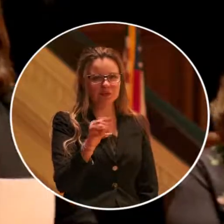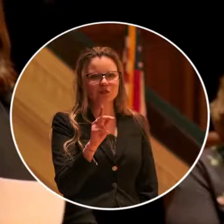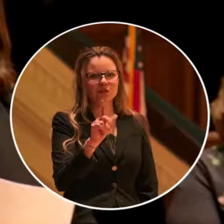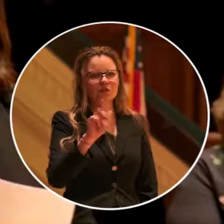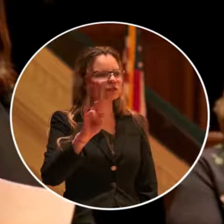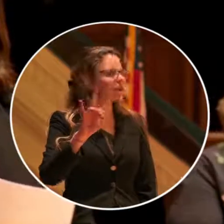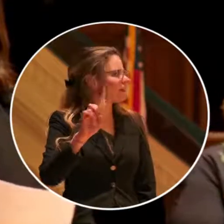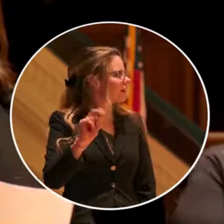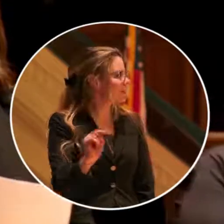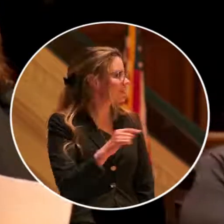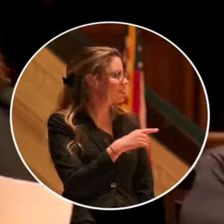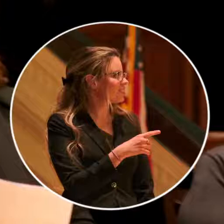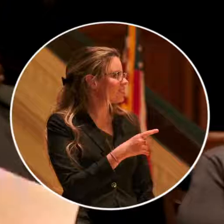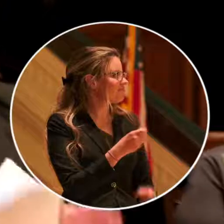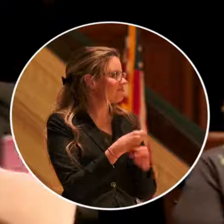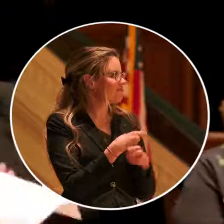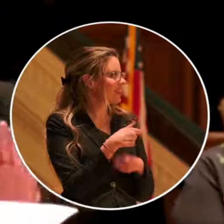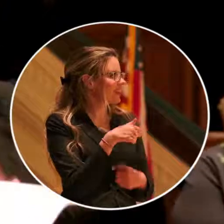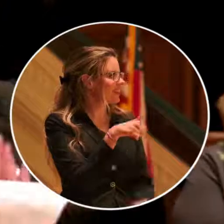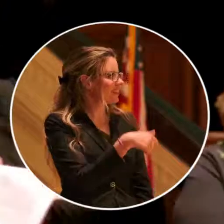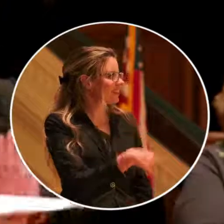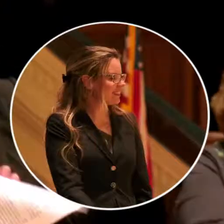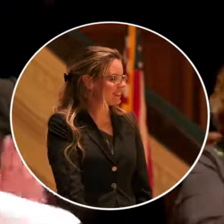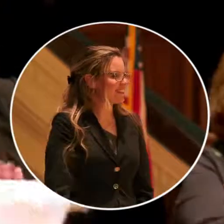this, you guys.